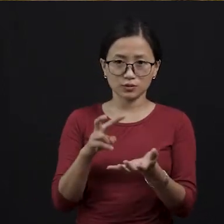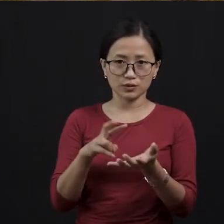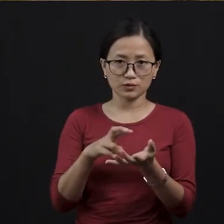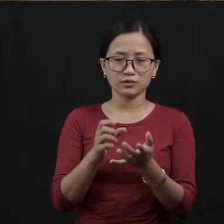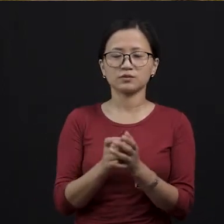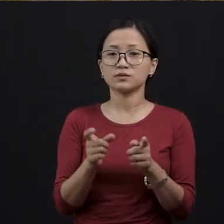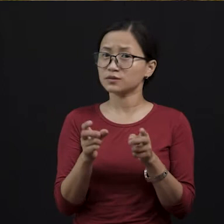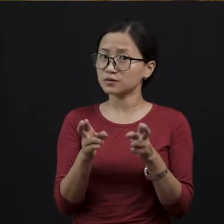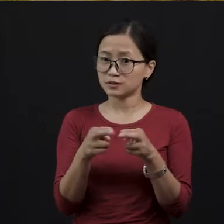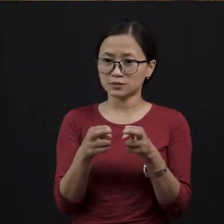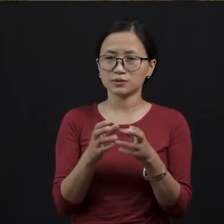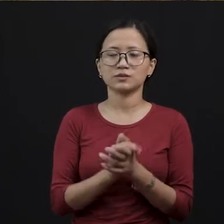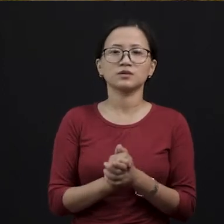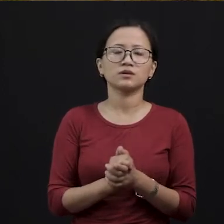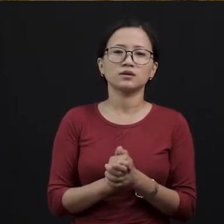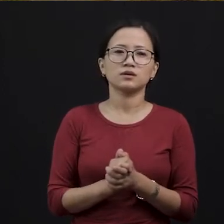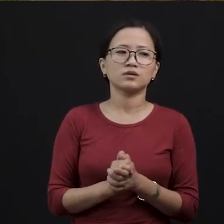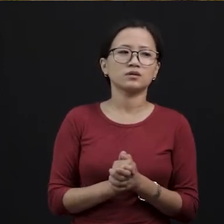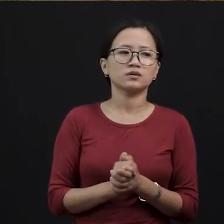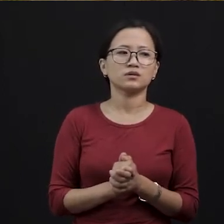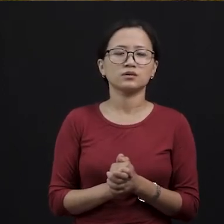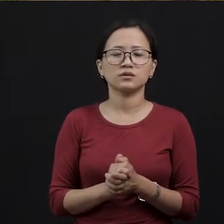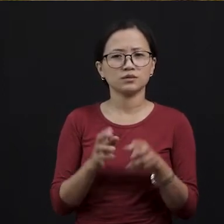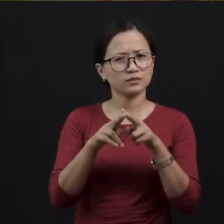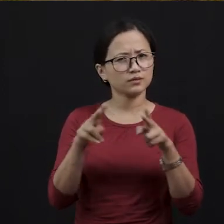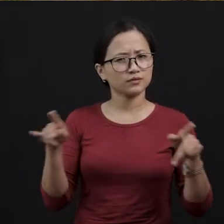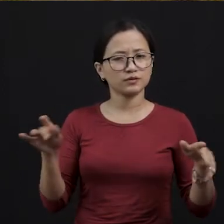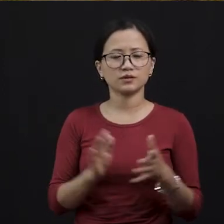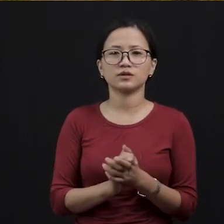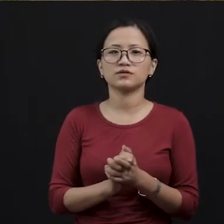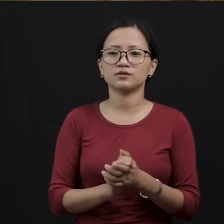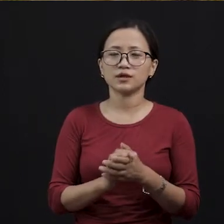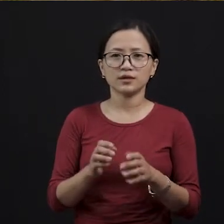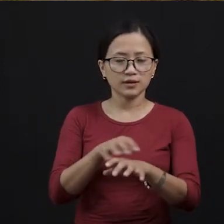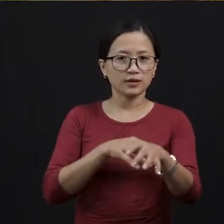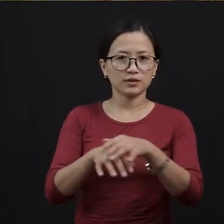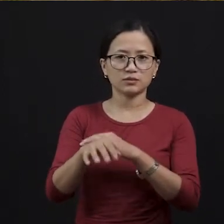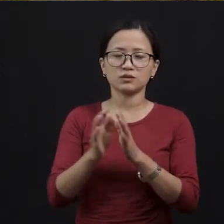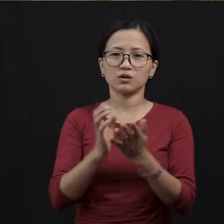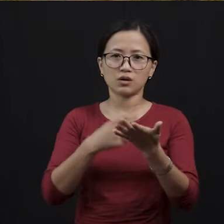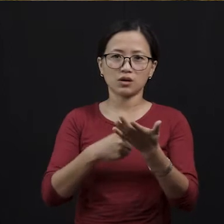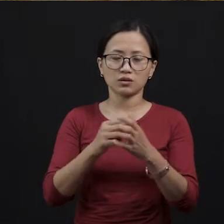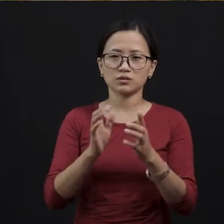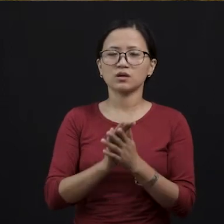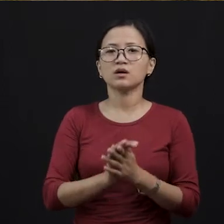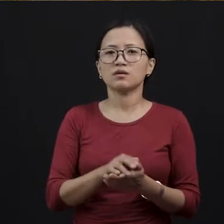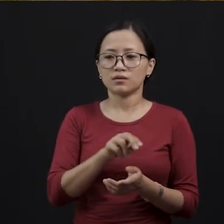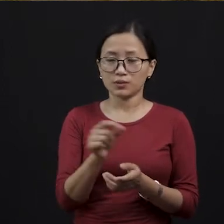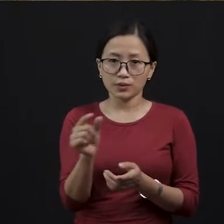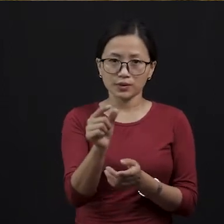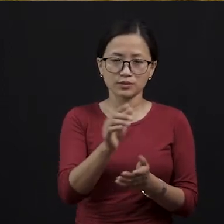Scorpions. Okay, so in the desert, you will find different kind of animals and rodents. Okay, rodents like the rats,